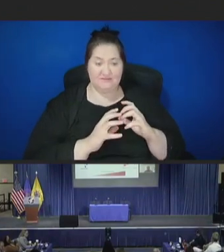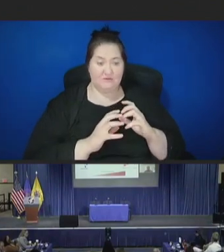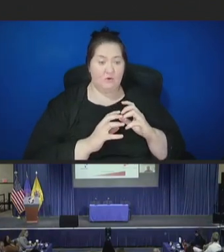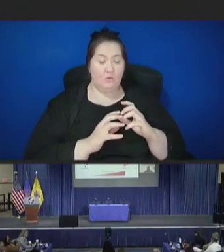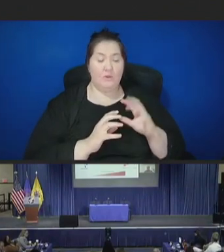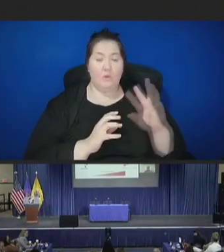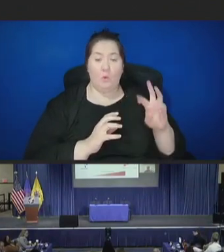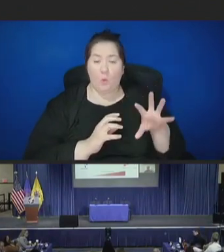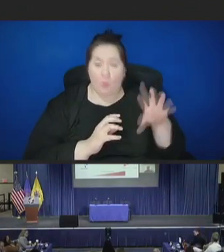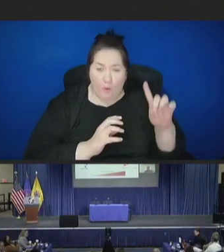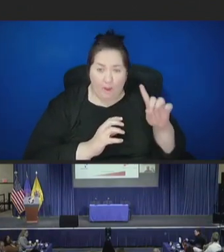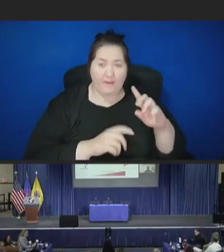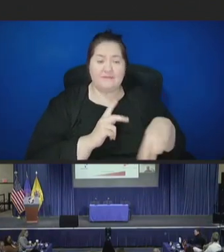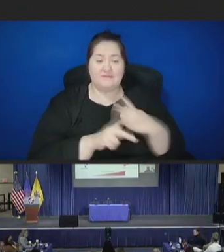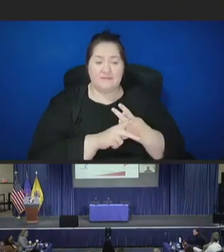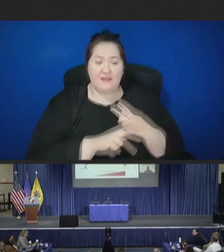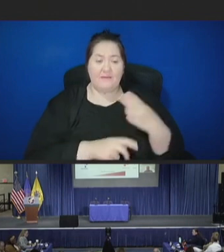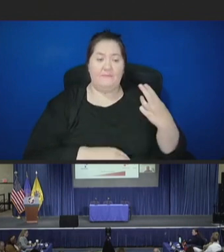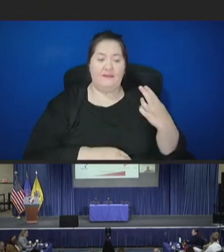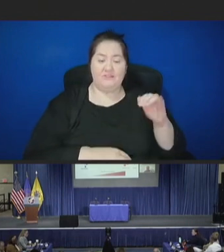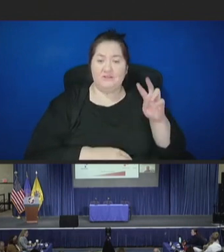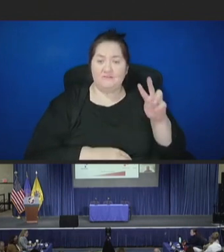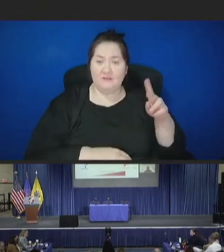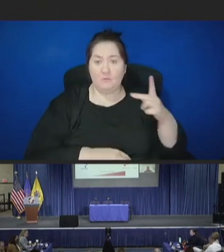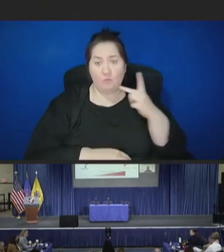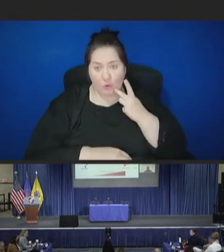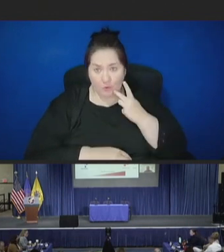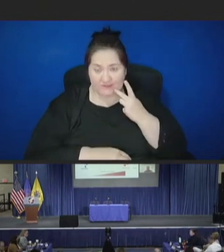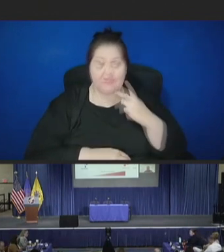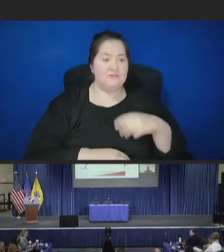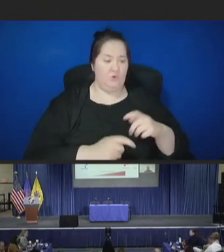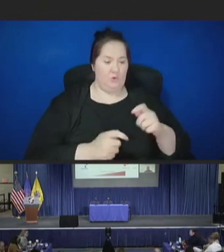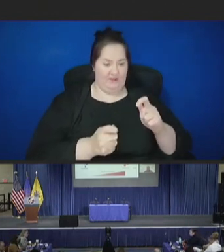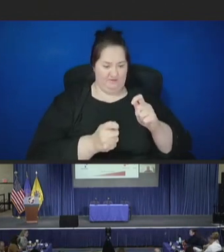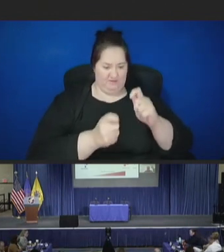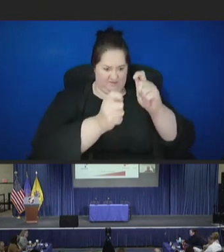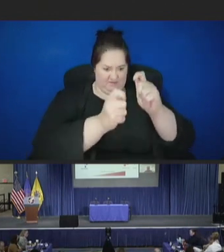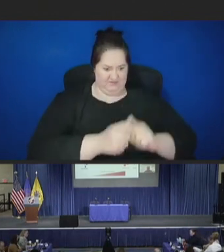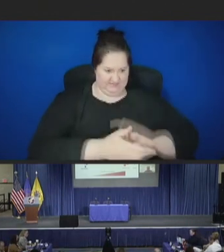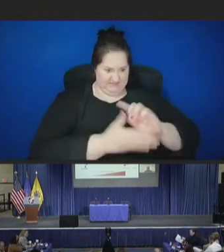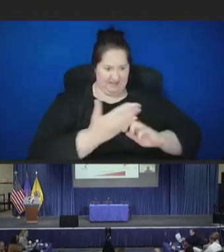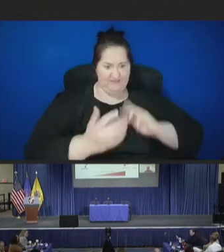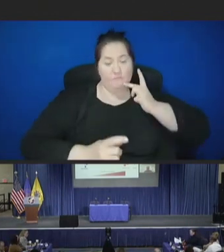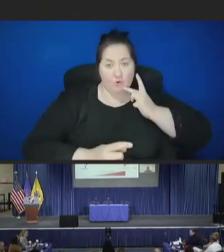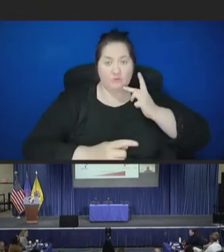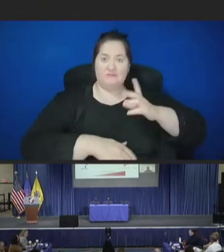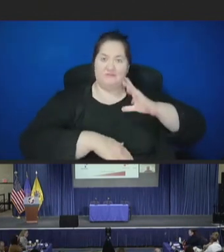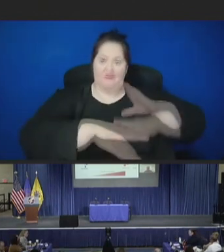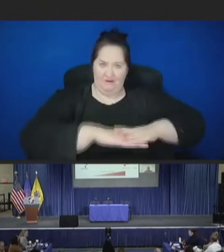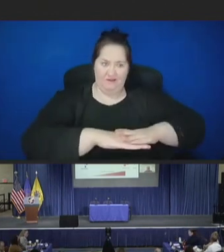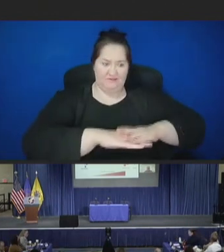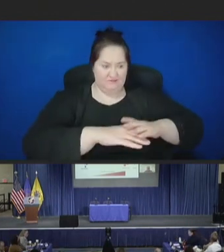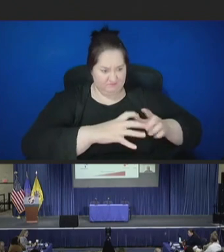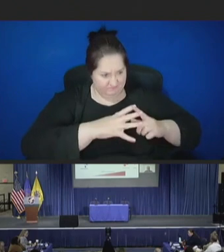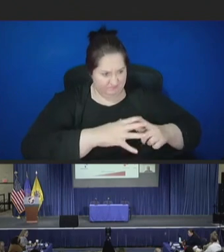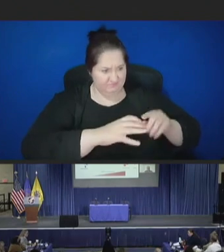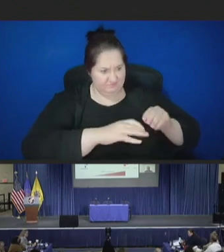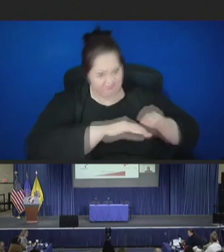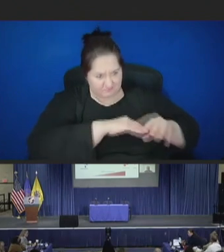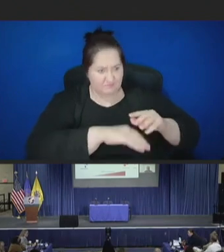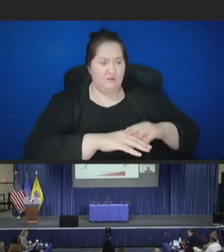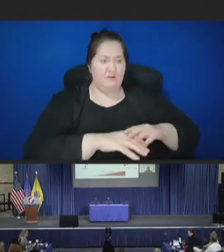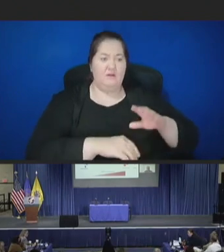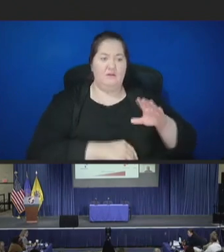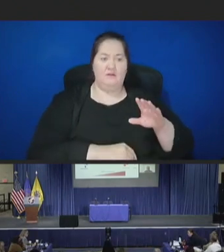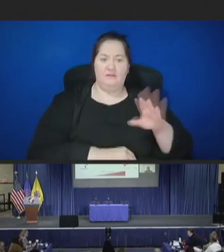HIV proteins. So we have to redesign the HIV proteins to get them to turn on these B cells. So just starting the process